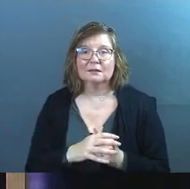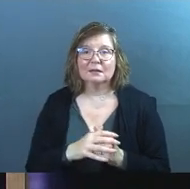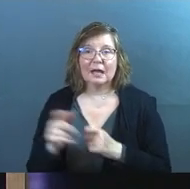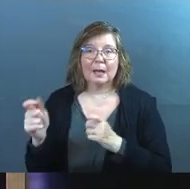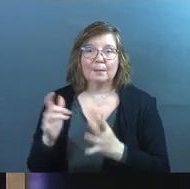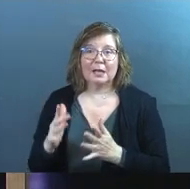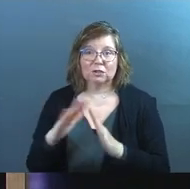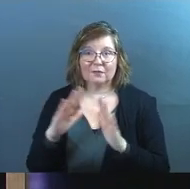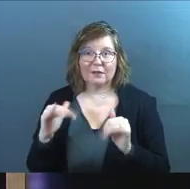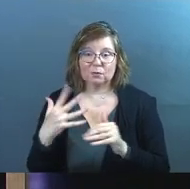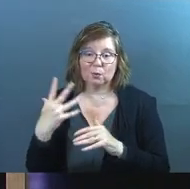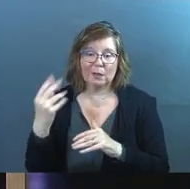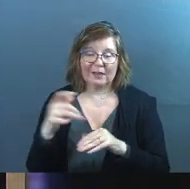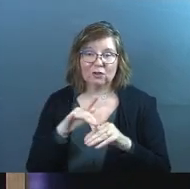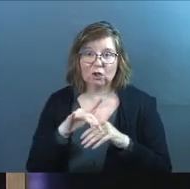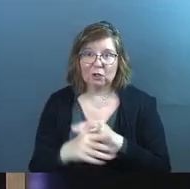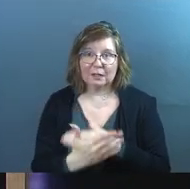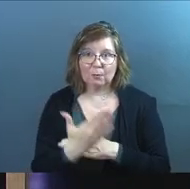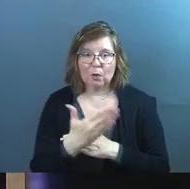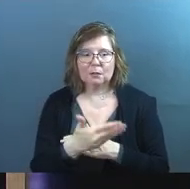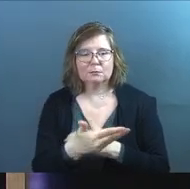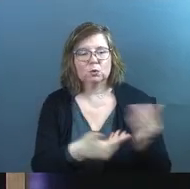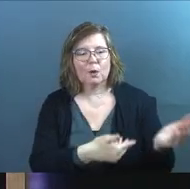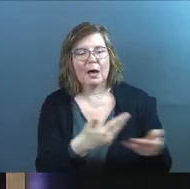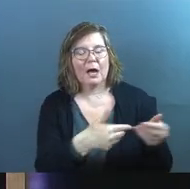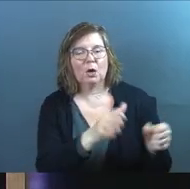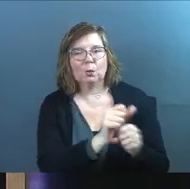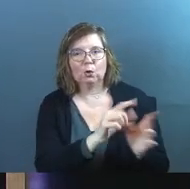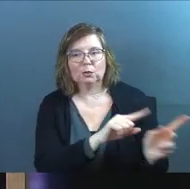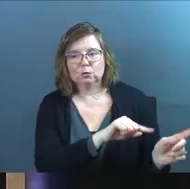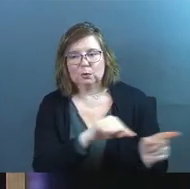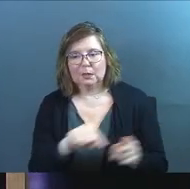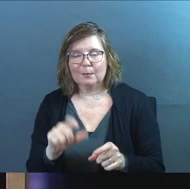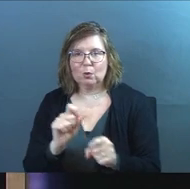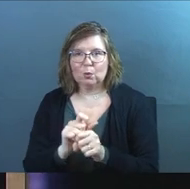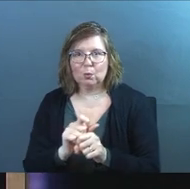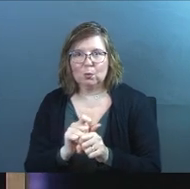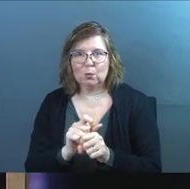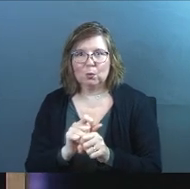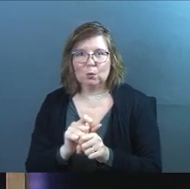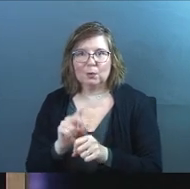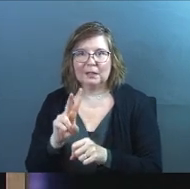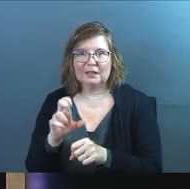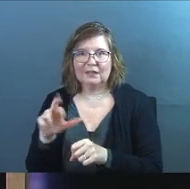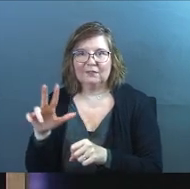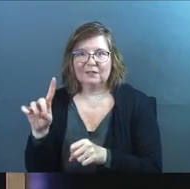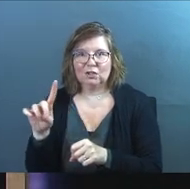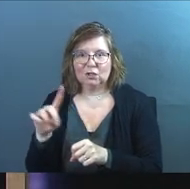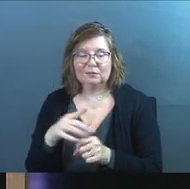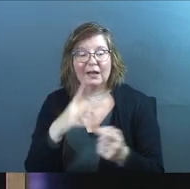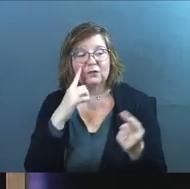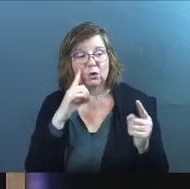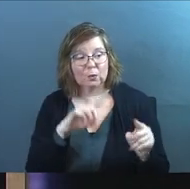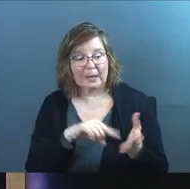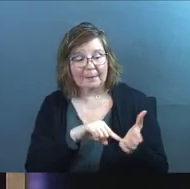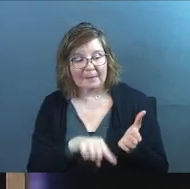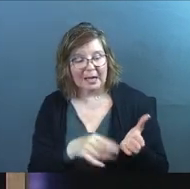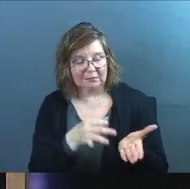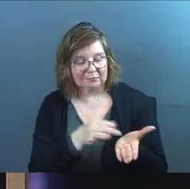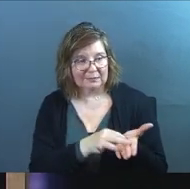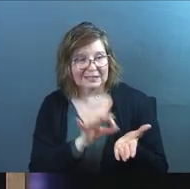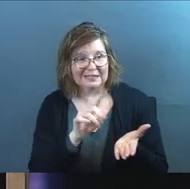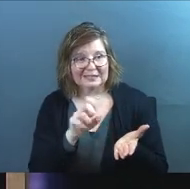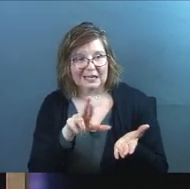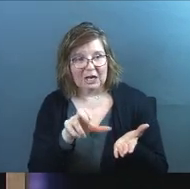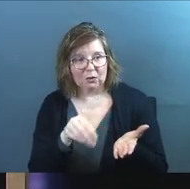of a house who went out early in the morning to hire laborers for his vineyard. After agreeing with the laborers for a denarius a day, he sent